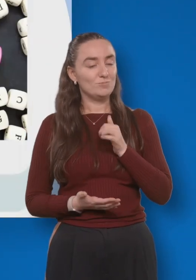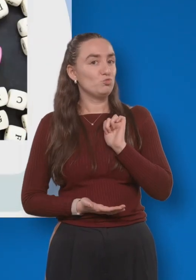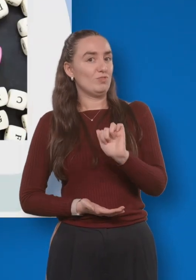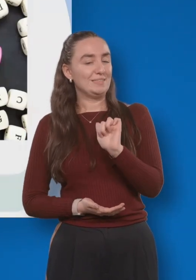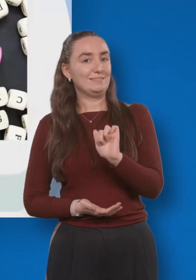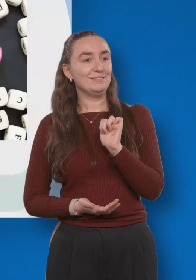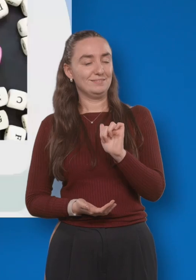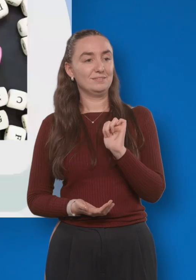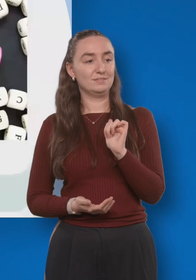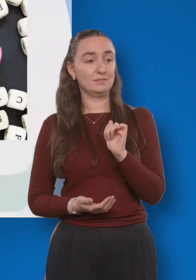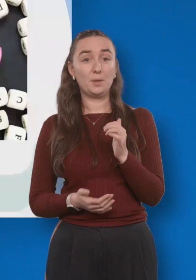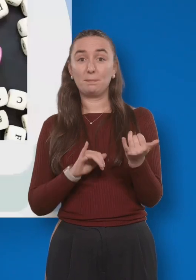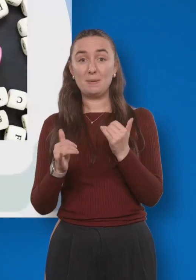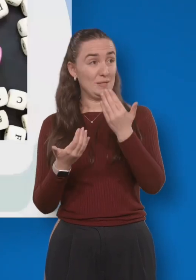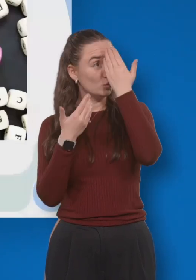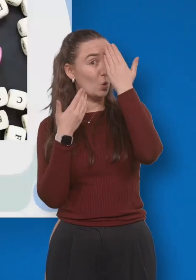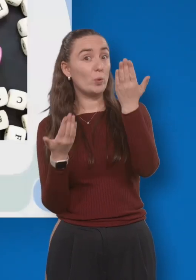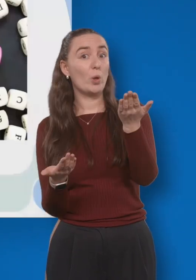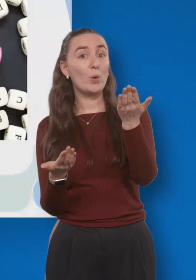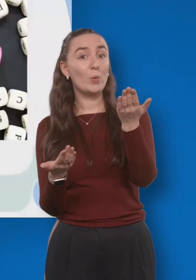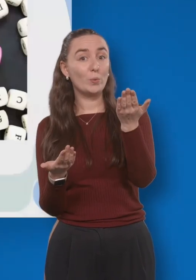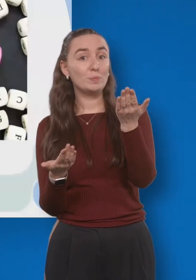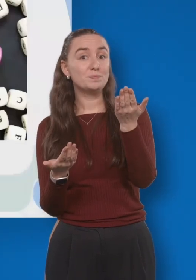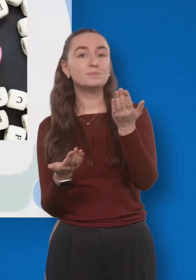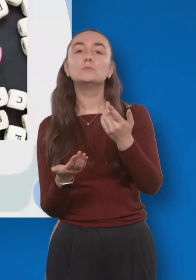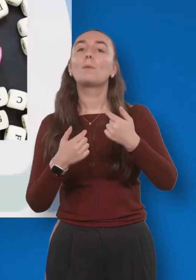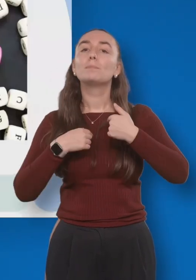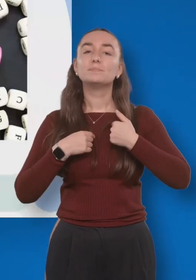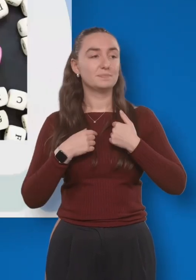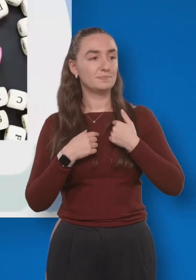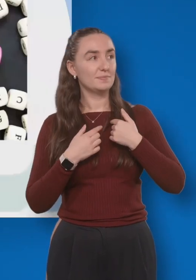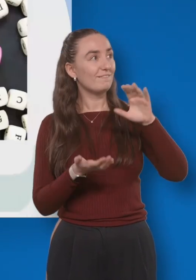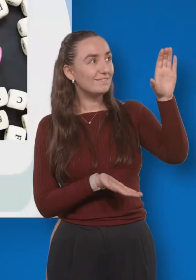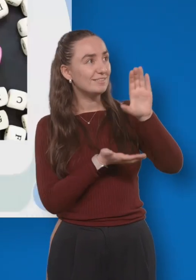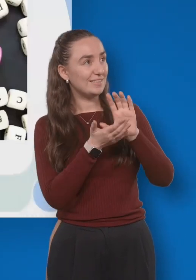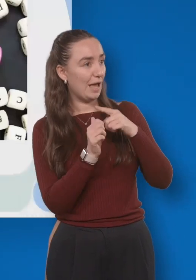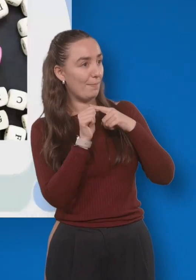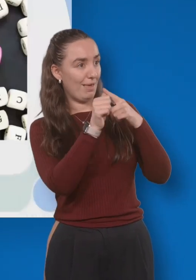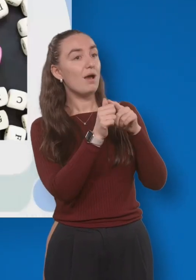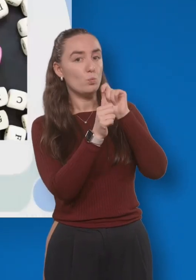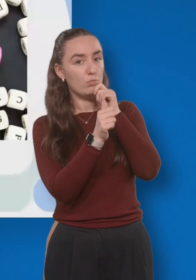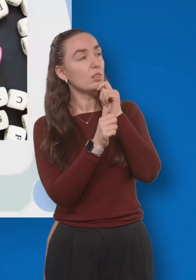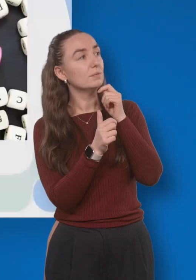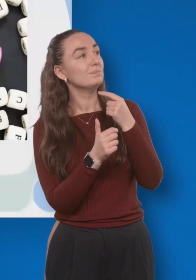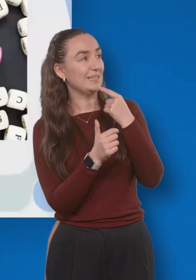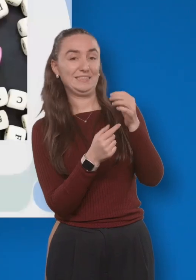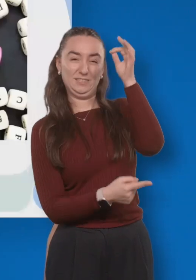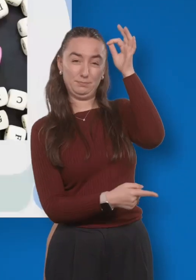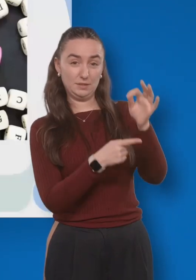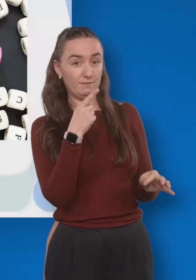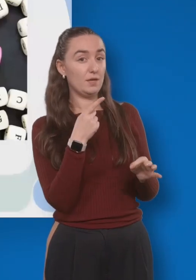absolutely right, because you're not necessarily going to know. So in my case, quite often, if I'm applying for funding, I will be very specific and